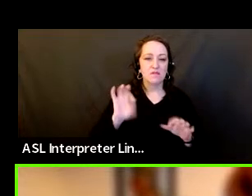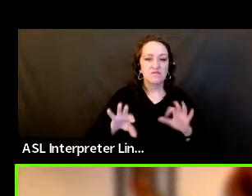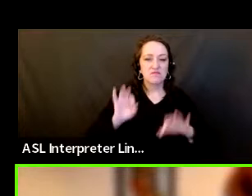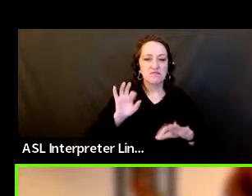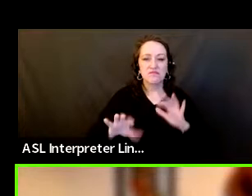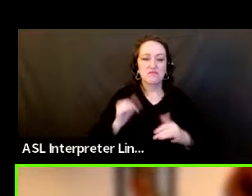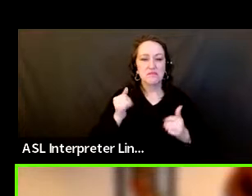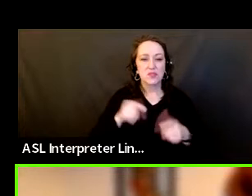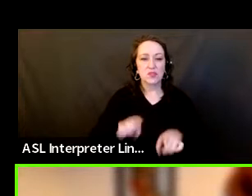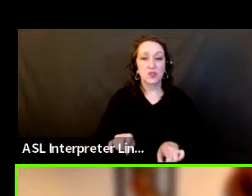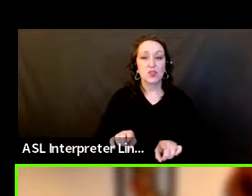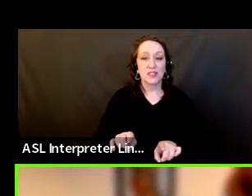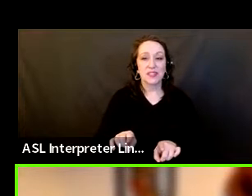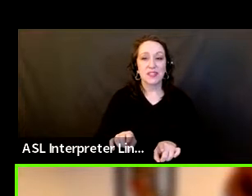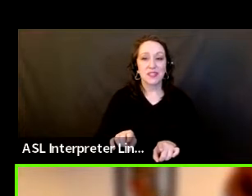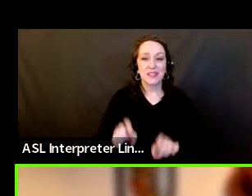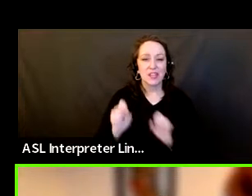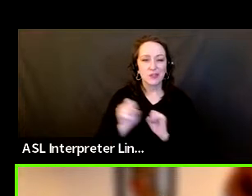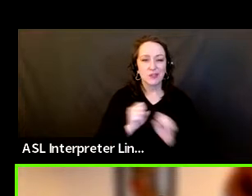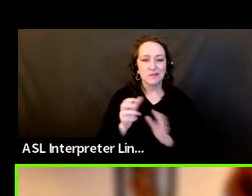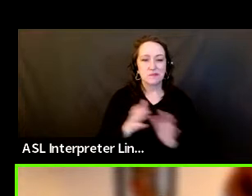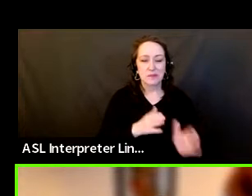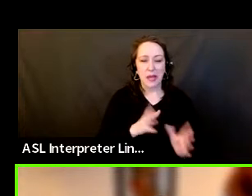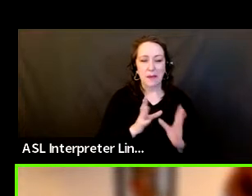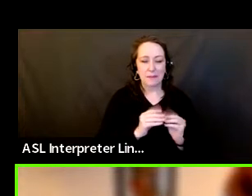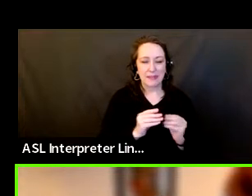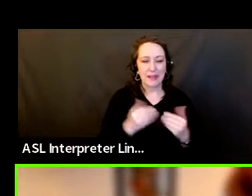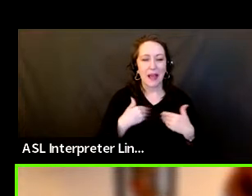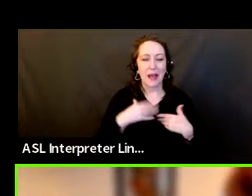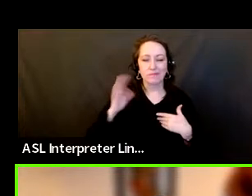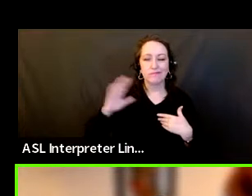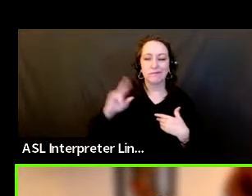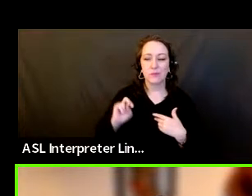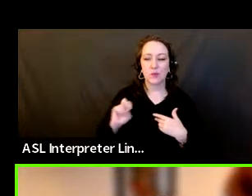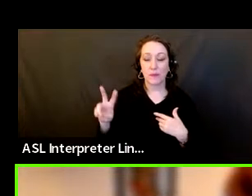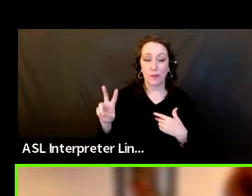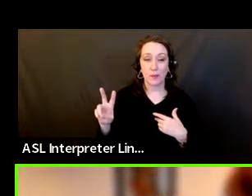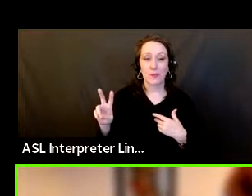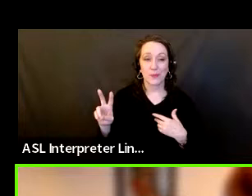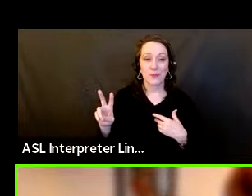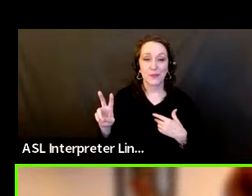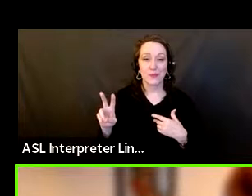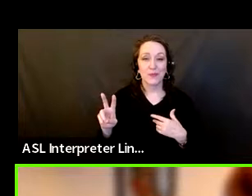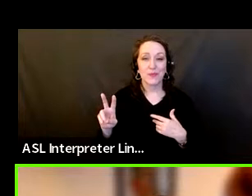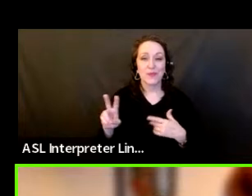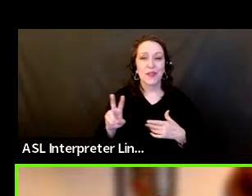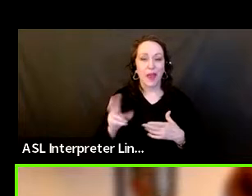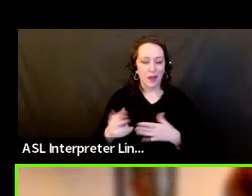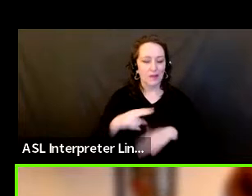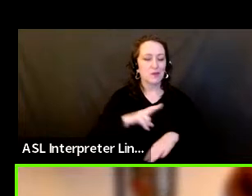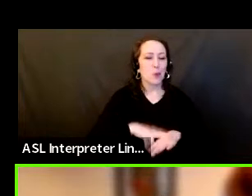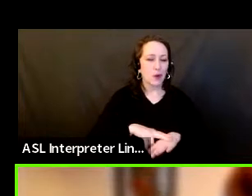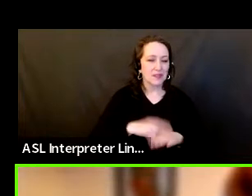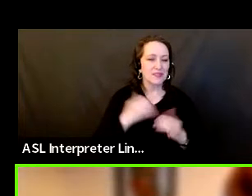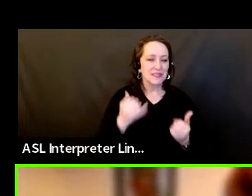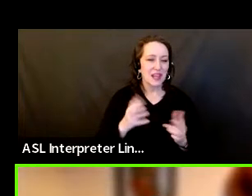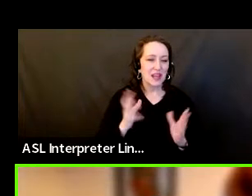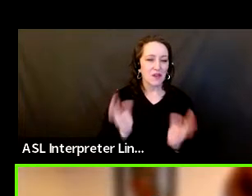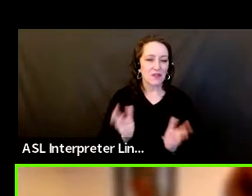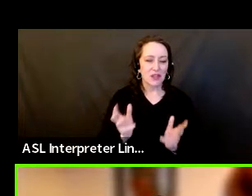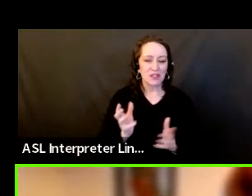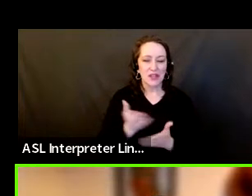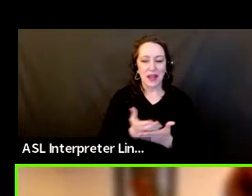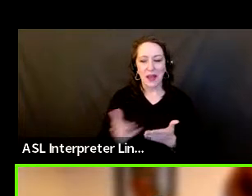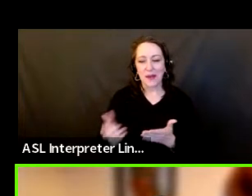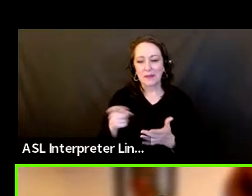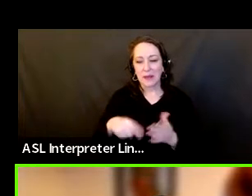provided during the strategic planning meeting that we had back in November. And of course, based on today's conversation, some items that